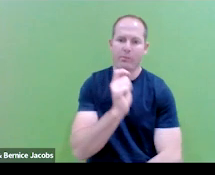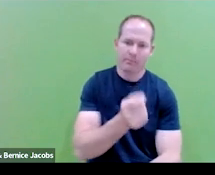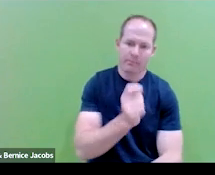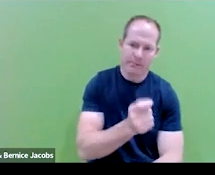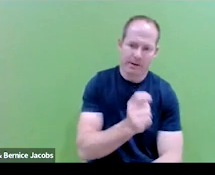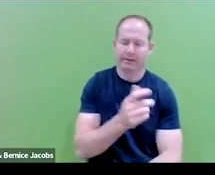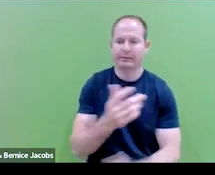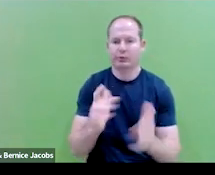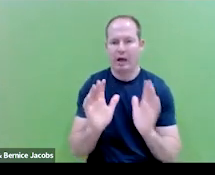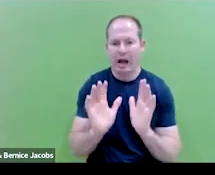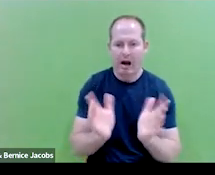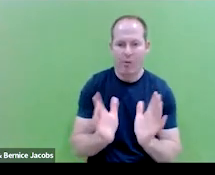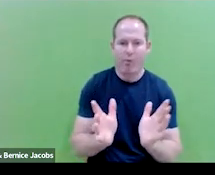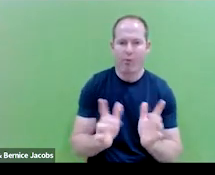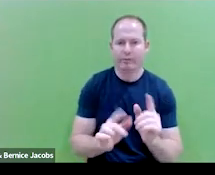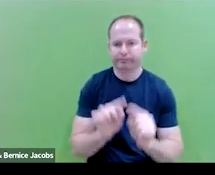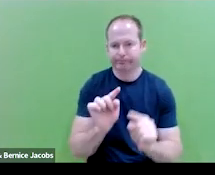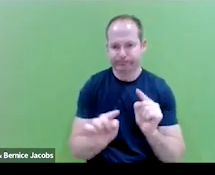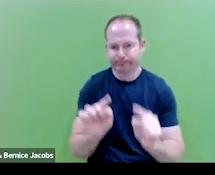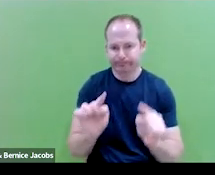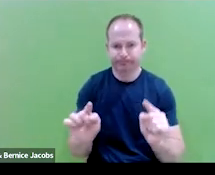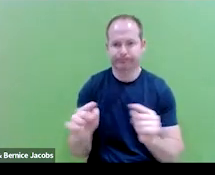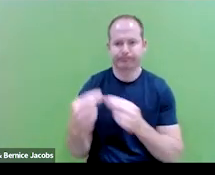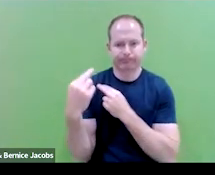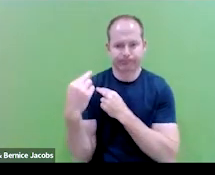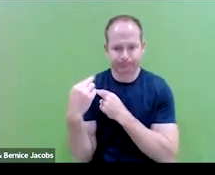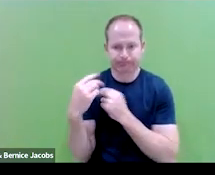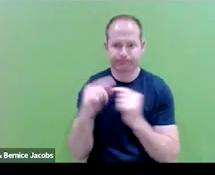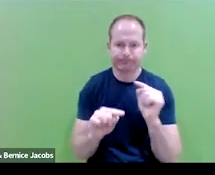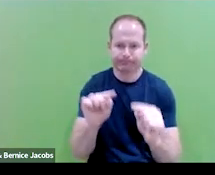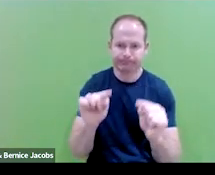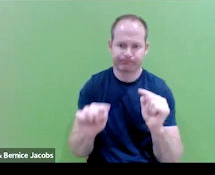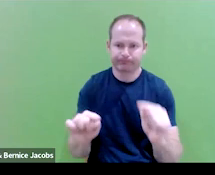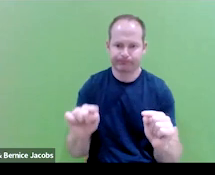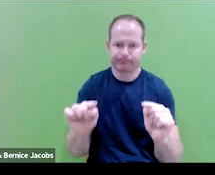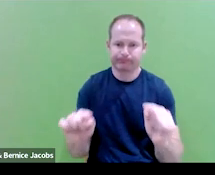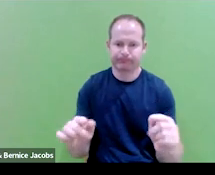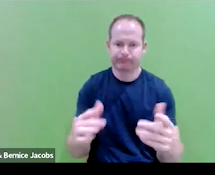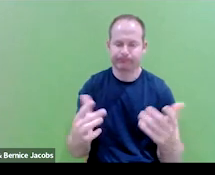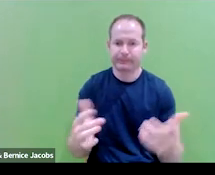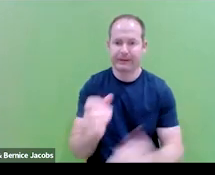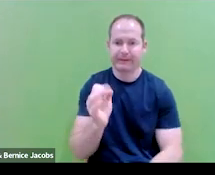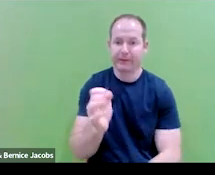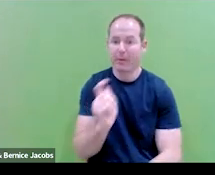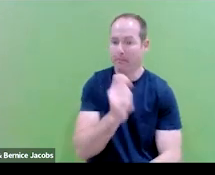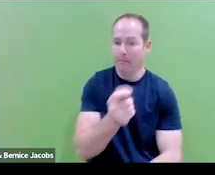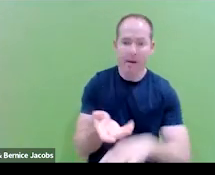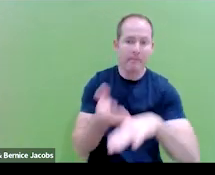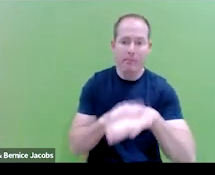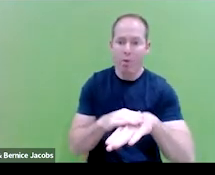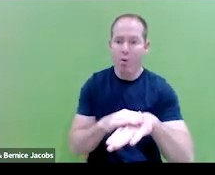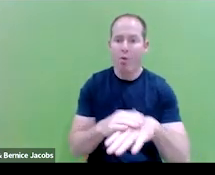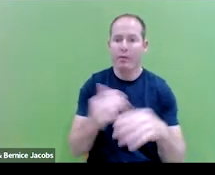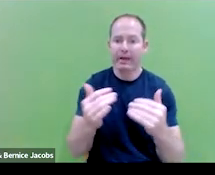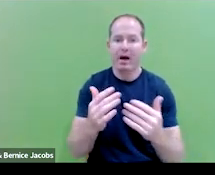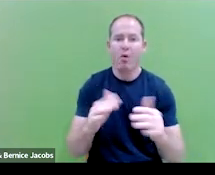factor there. And let's be honest, most places, don't want to spend more than they have to get the productivity that they need